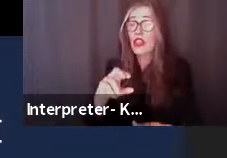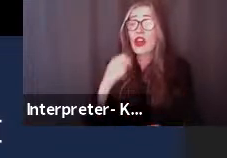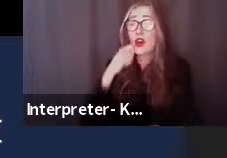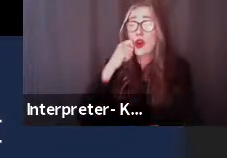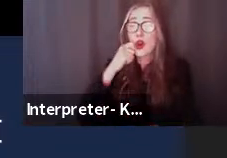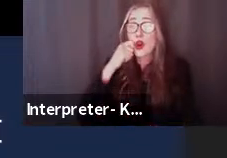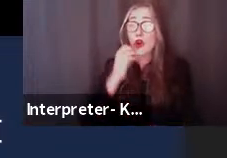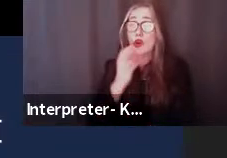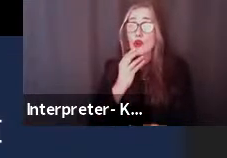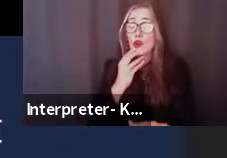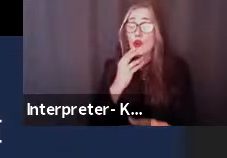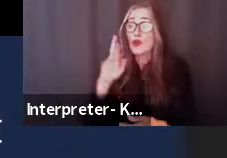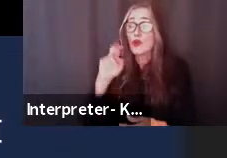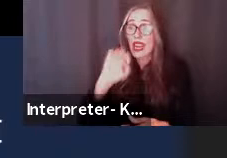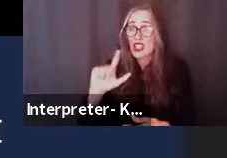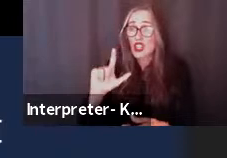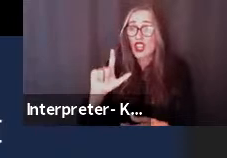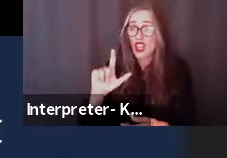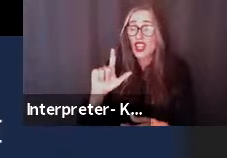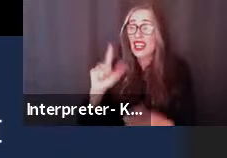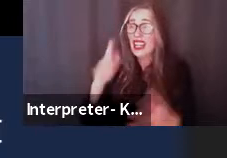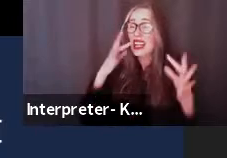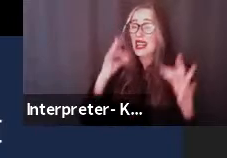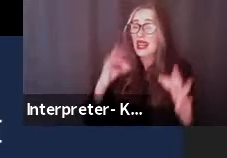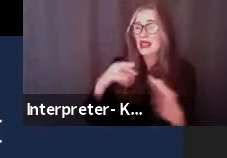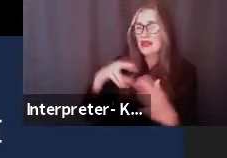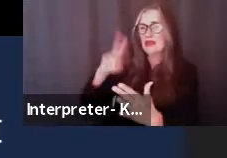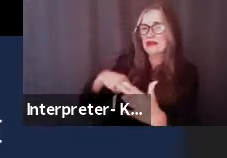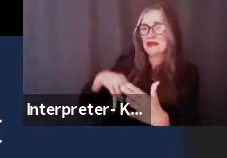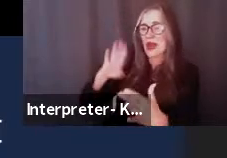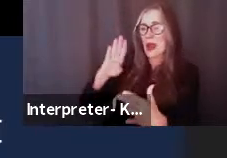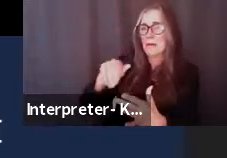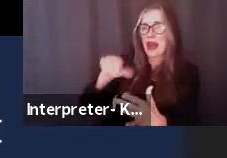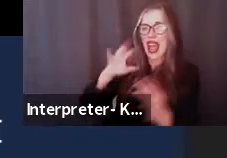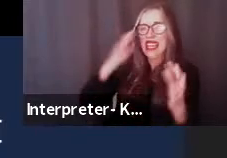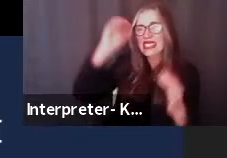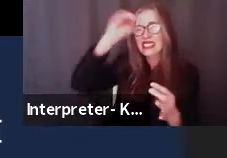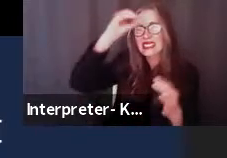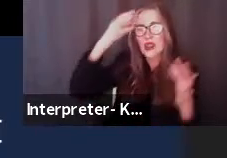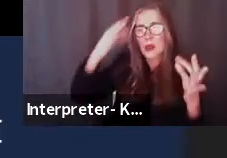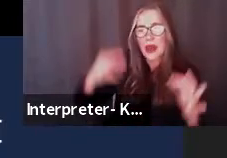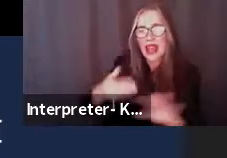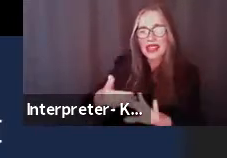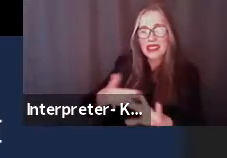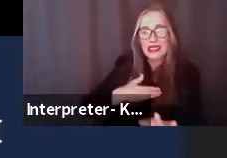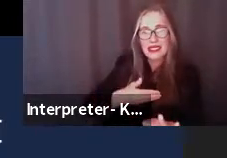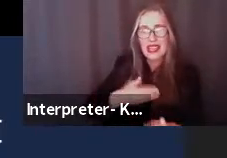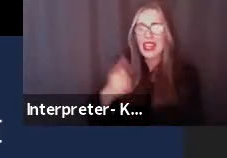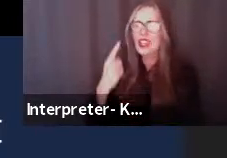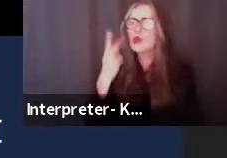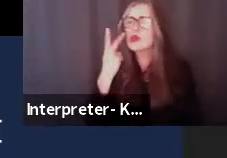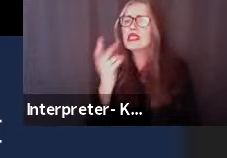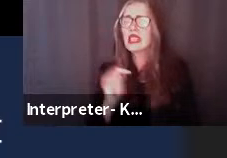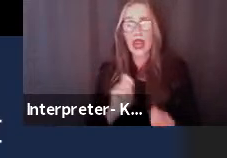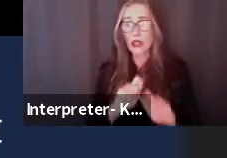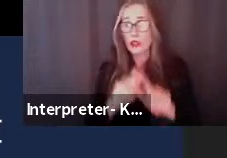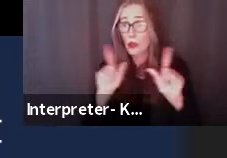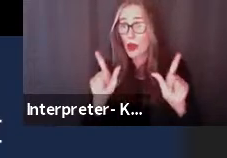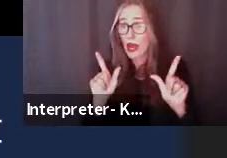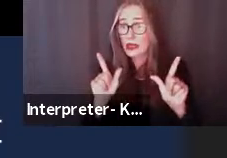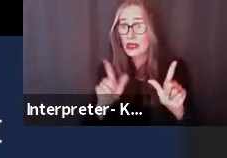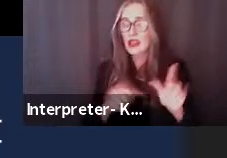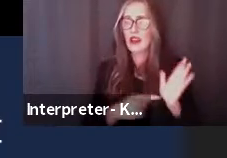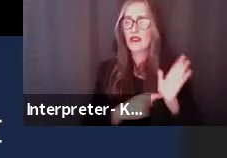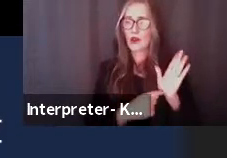to become seen as surprises for example during the pandemic oxymeters received a lot of